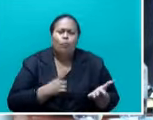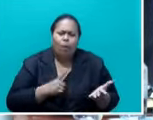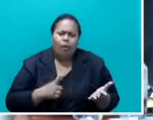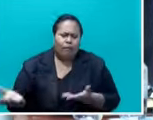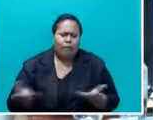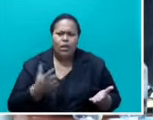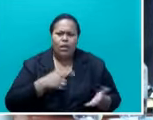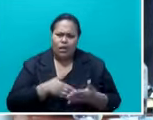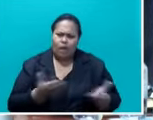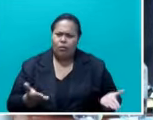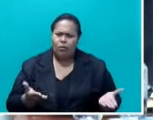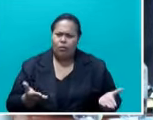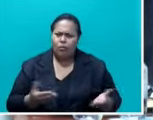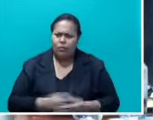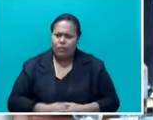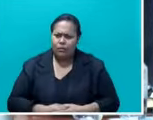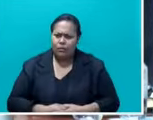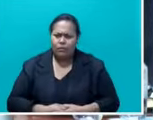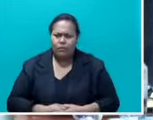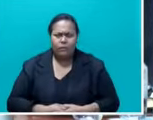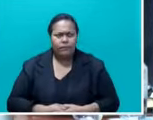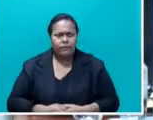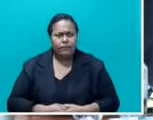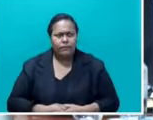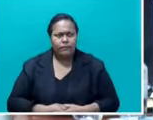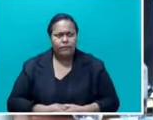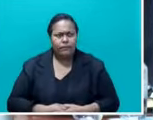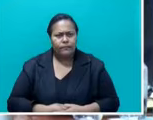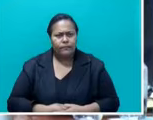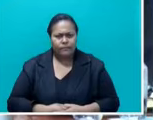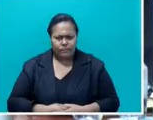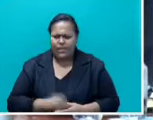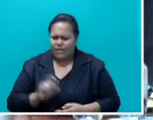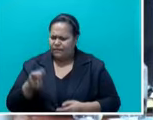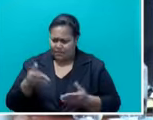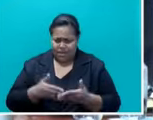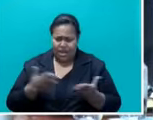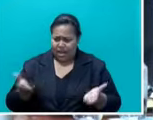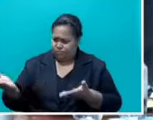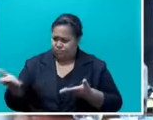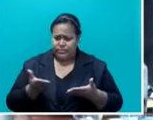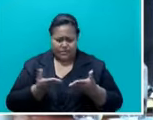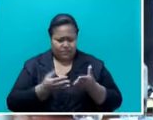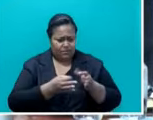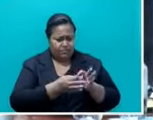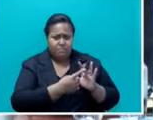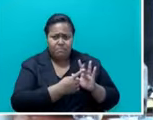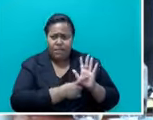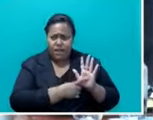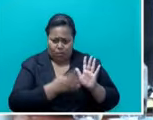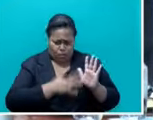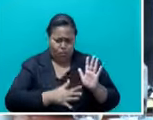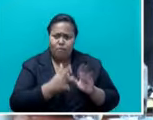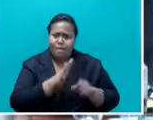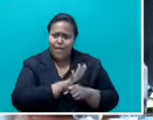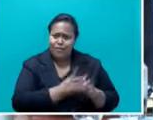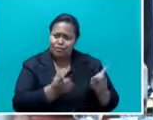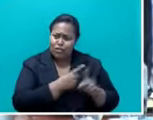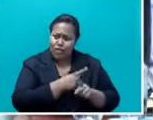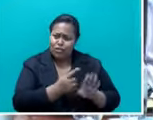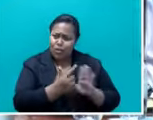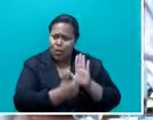from your side wrote this. So if that is so, why are these bills before the House from